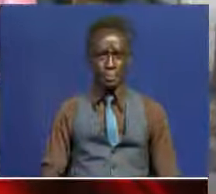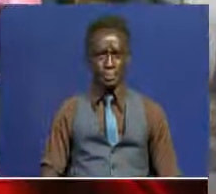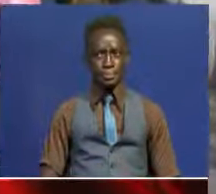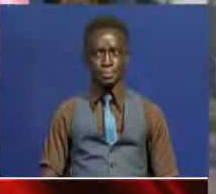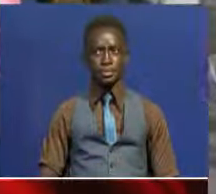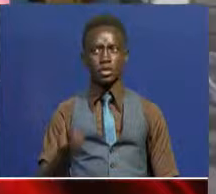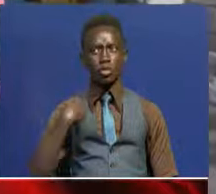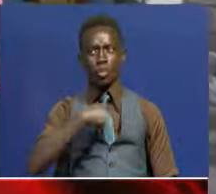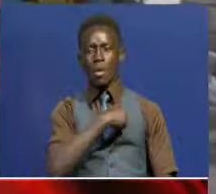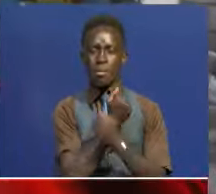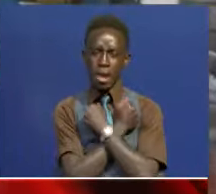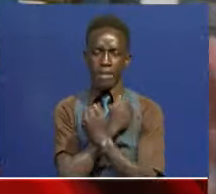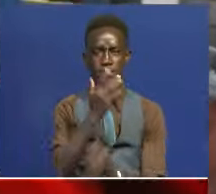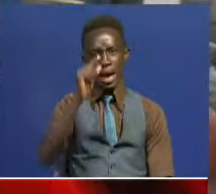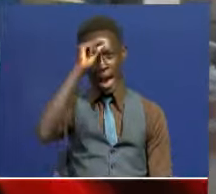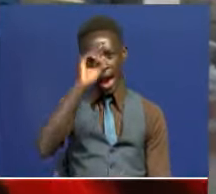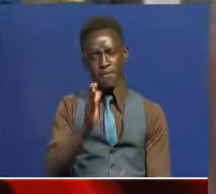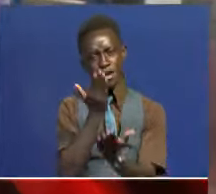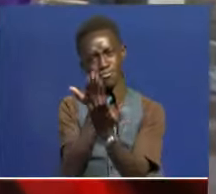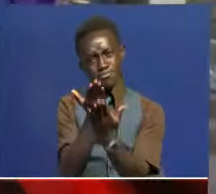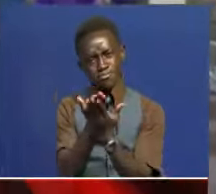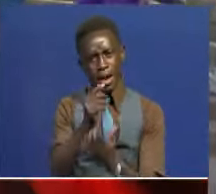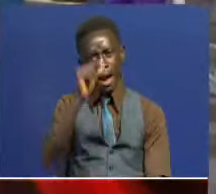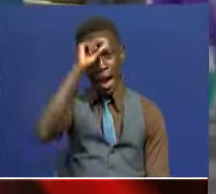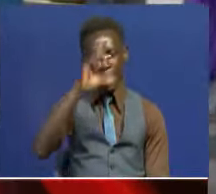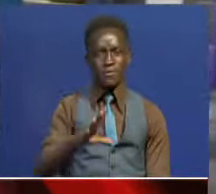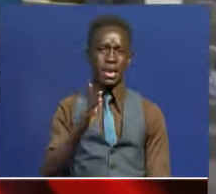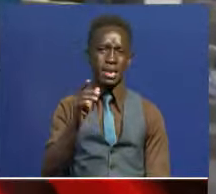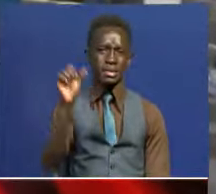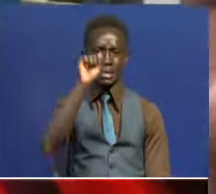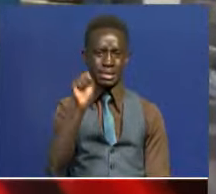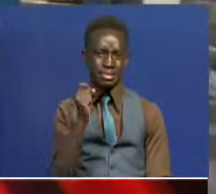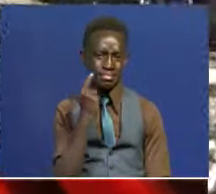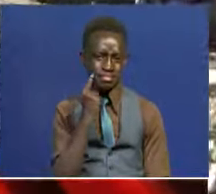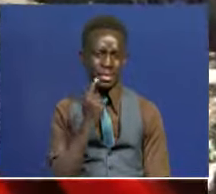sana Sakaja. Tafadhali asikie kilio yetu. Hapa watu hata wameanza kugojeka.